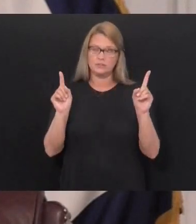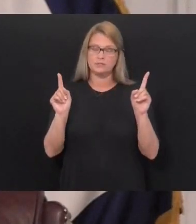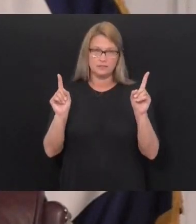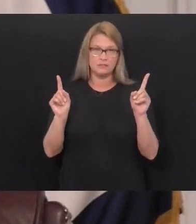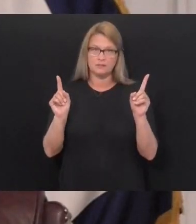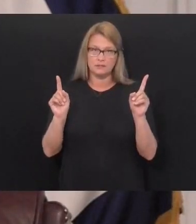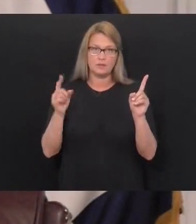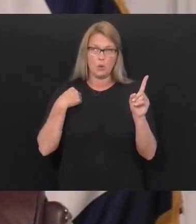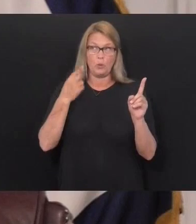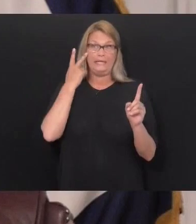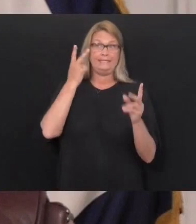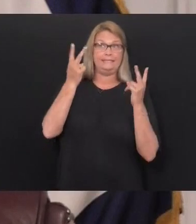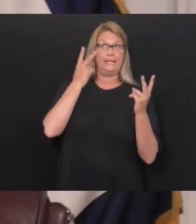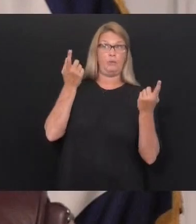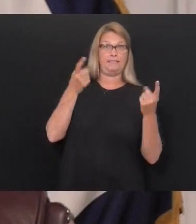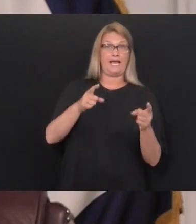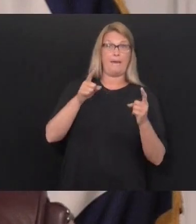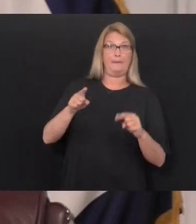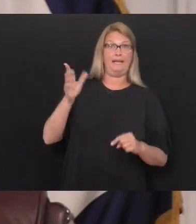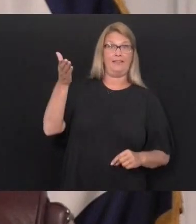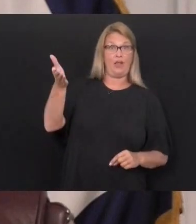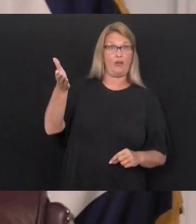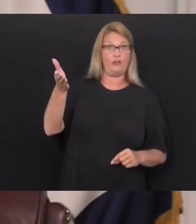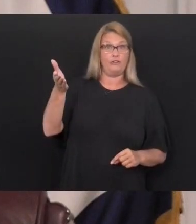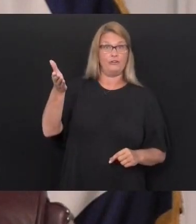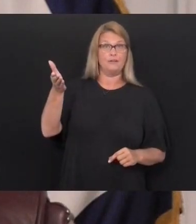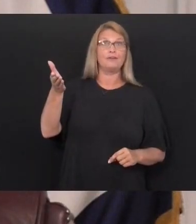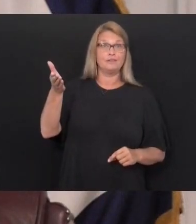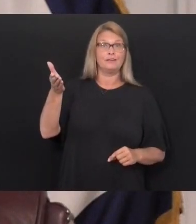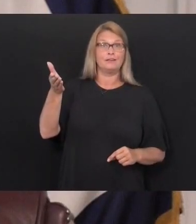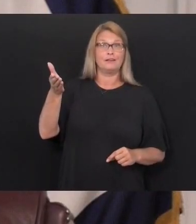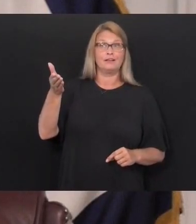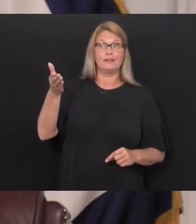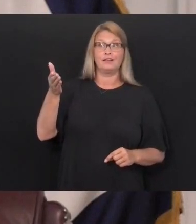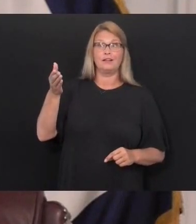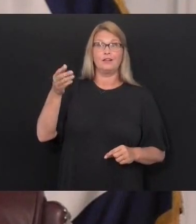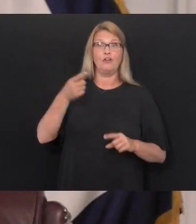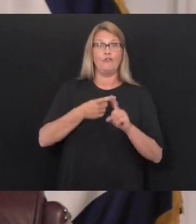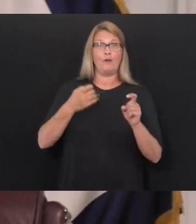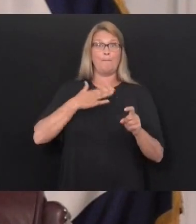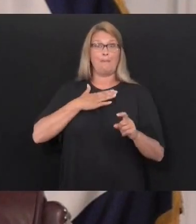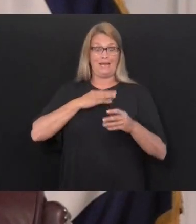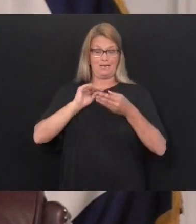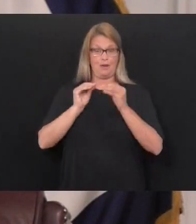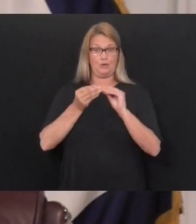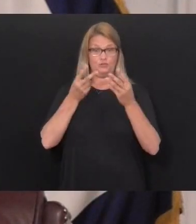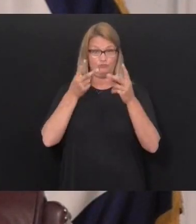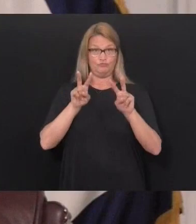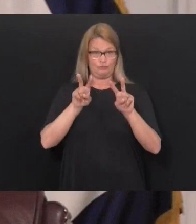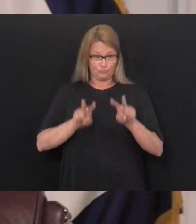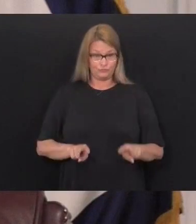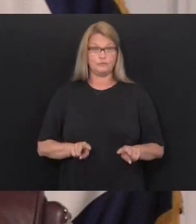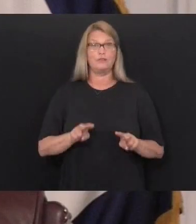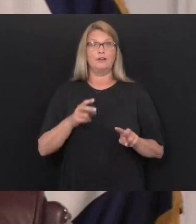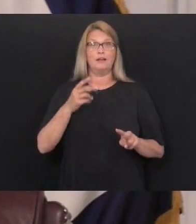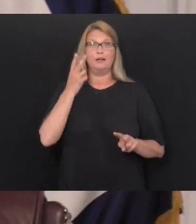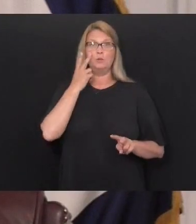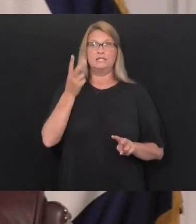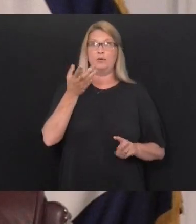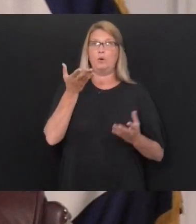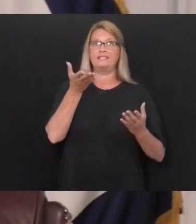numbers, and I'm talking to my counterparts in all the other connecting states, and I'm telling them our numbers are